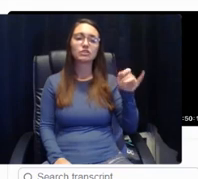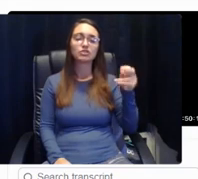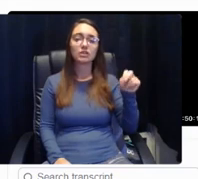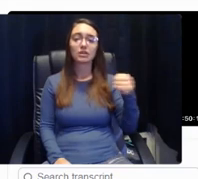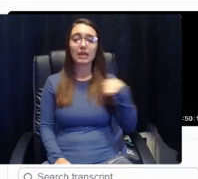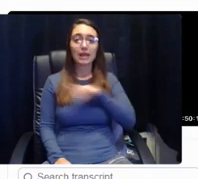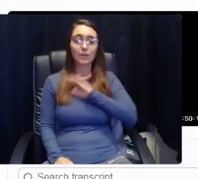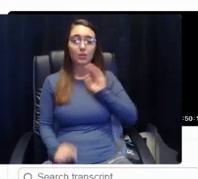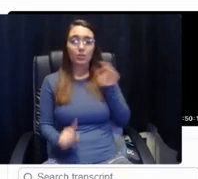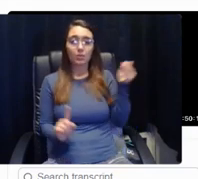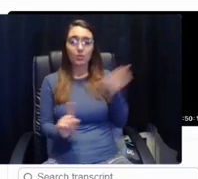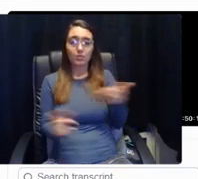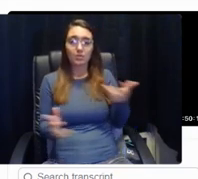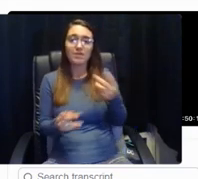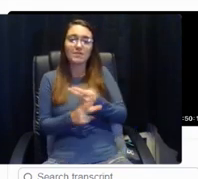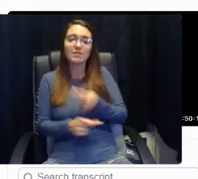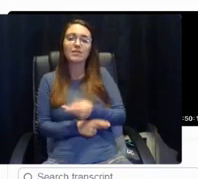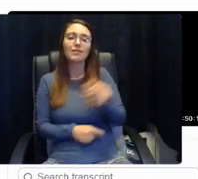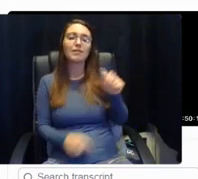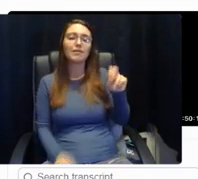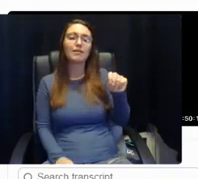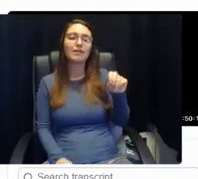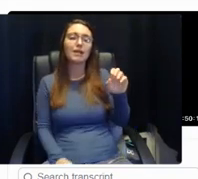out the analyte concentration.